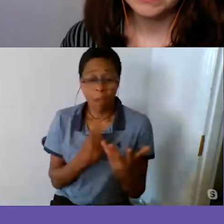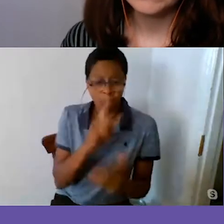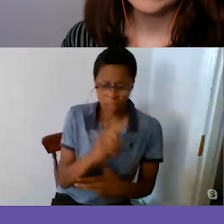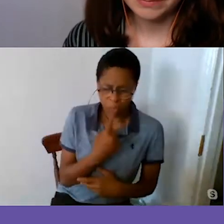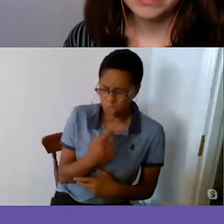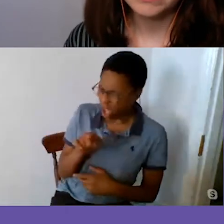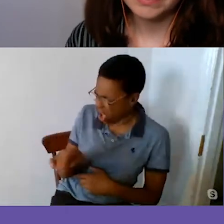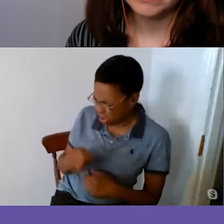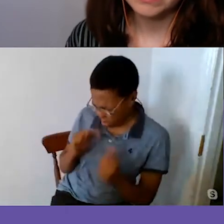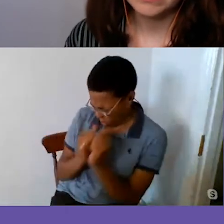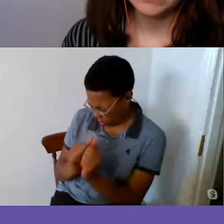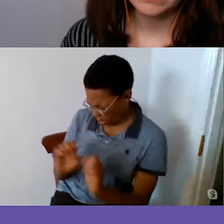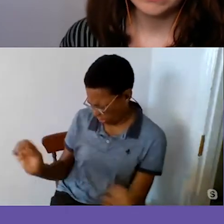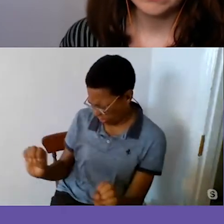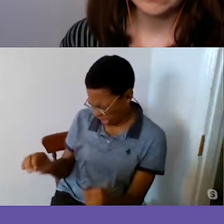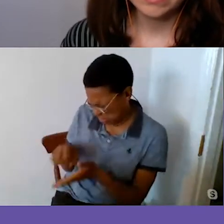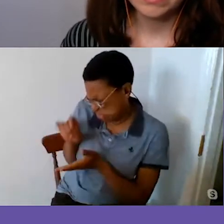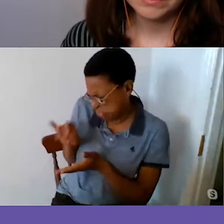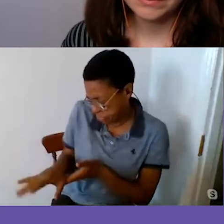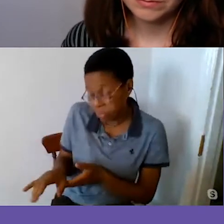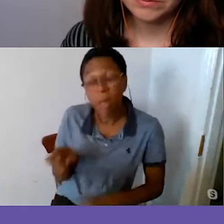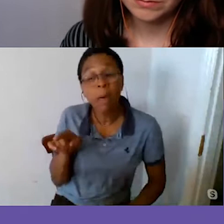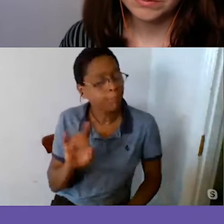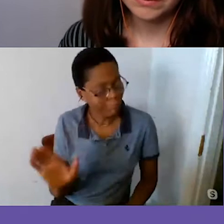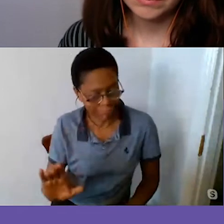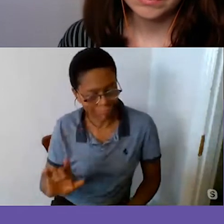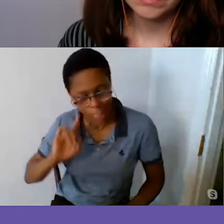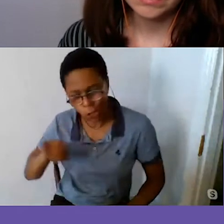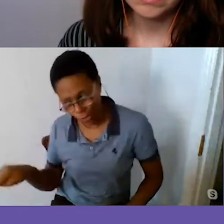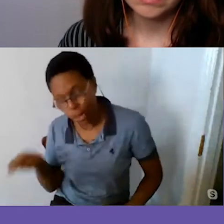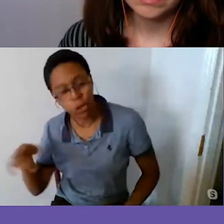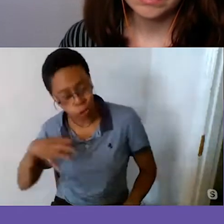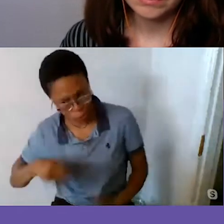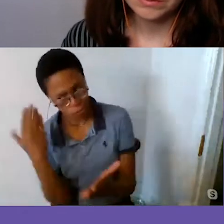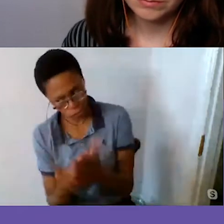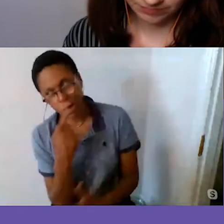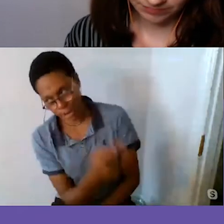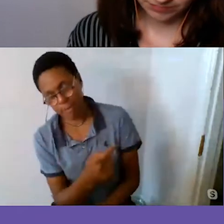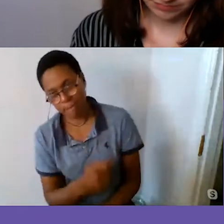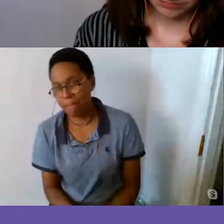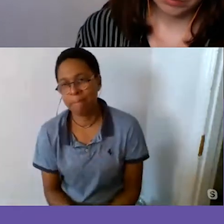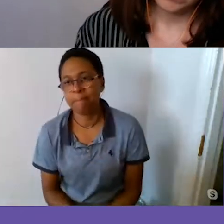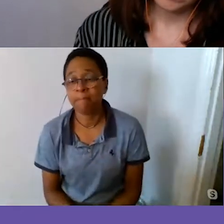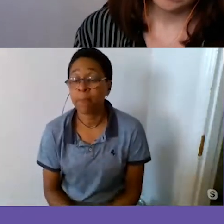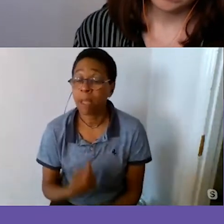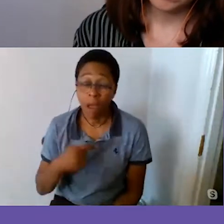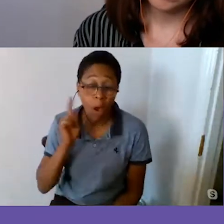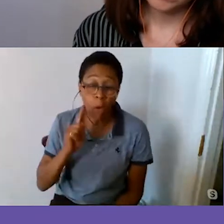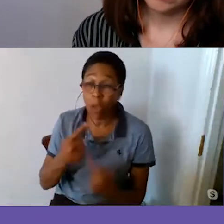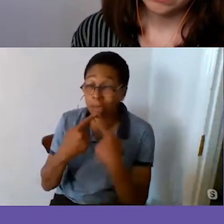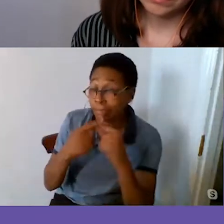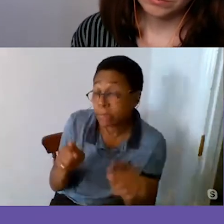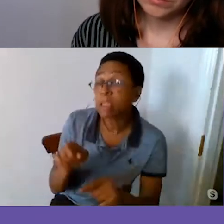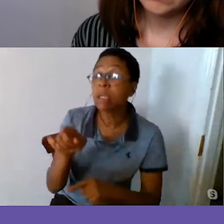something, but you are. And that's the kind of thing. And I always tell filmmakers as well, like especially like public